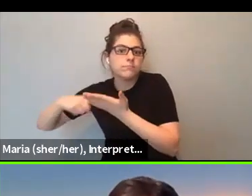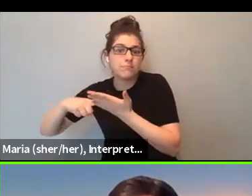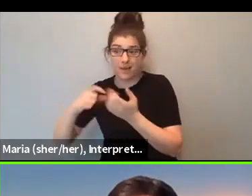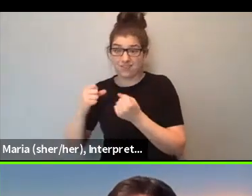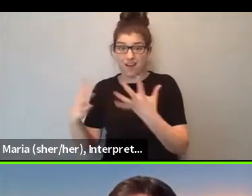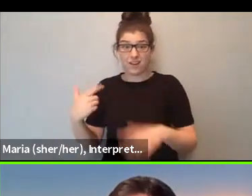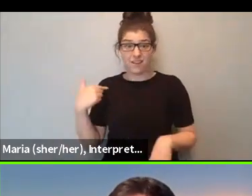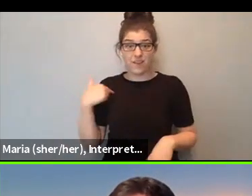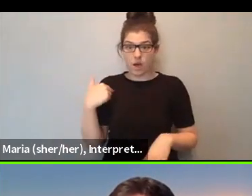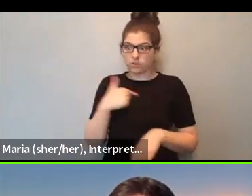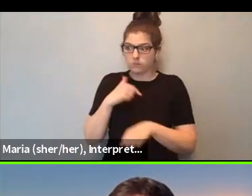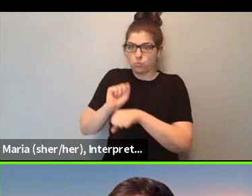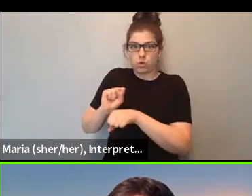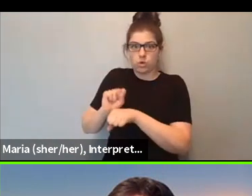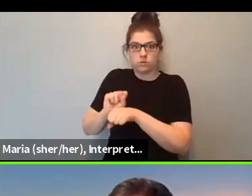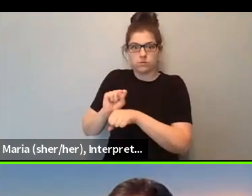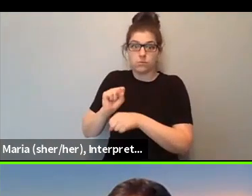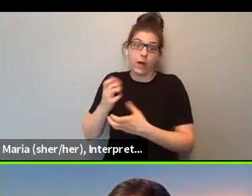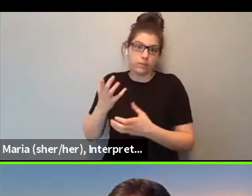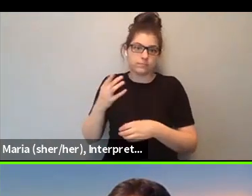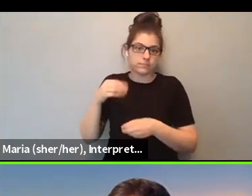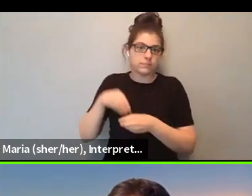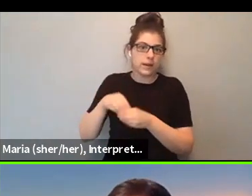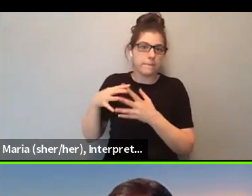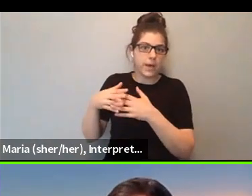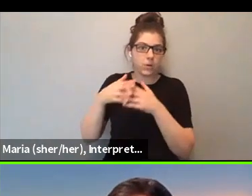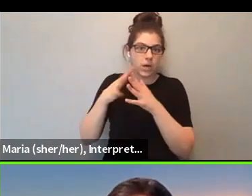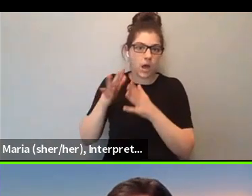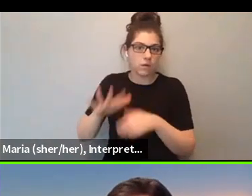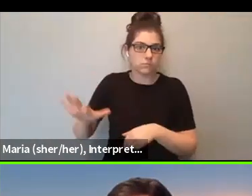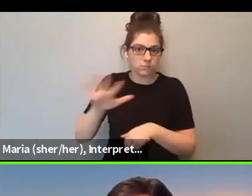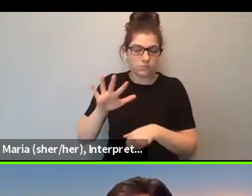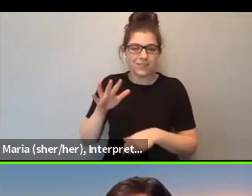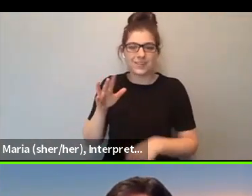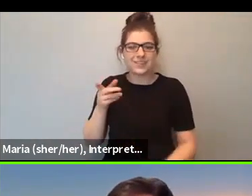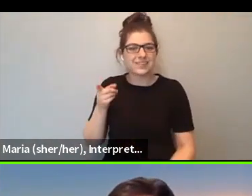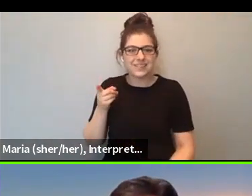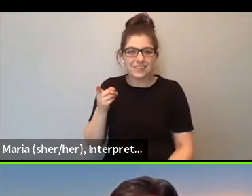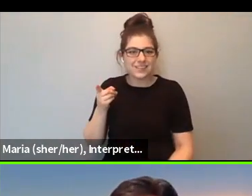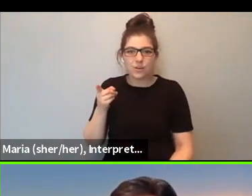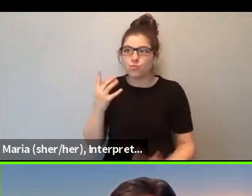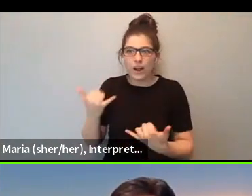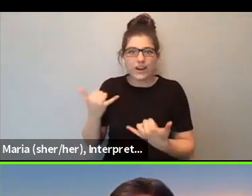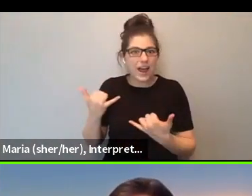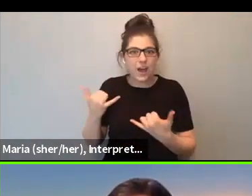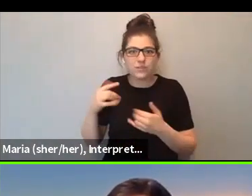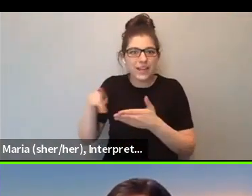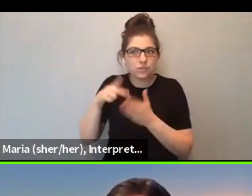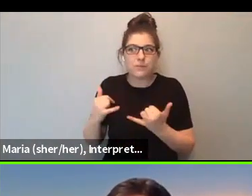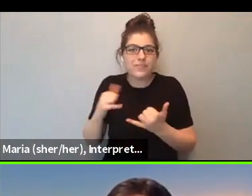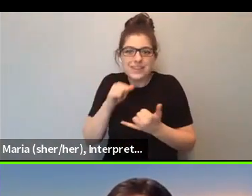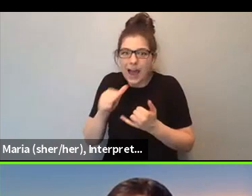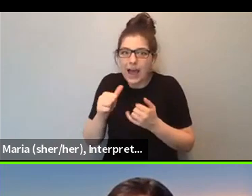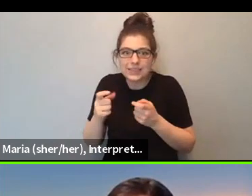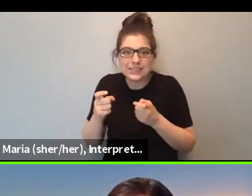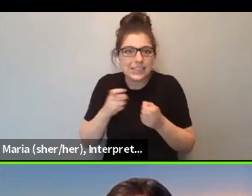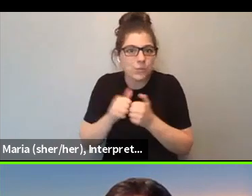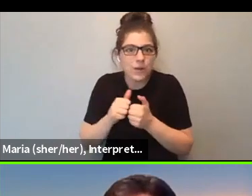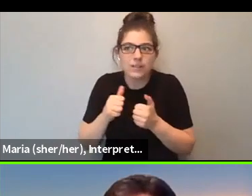the area that we're calling the United States, that's just not even where they are. They're dealing with like getting